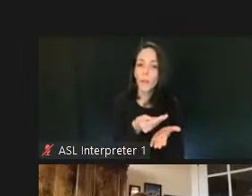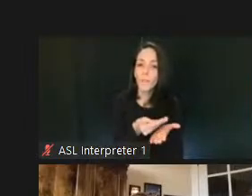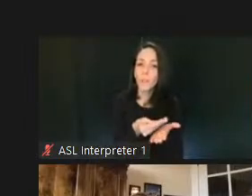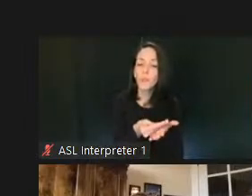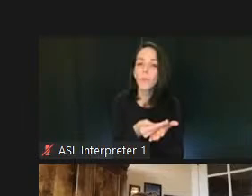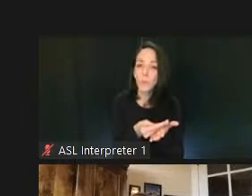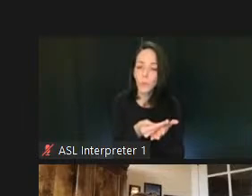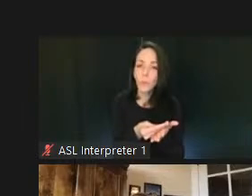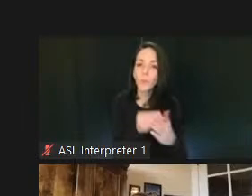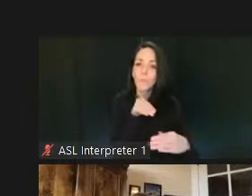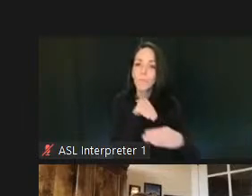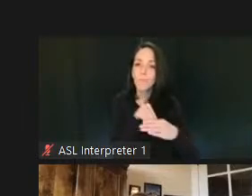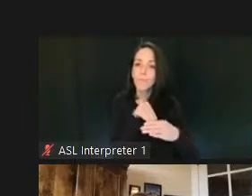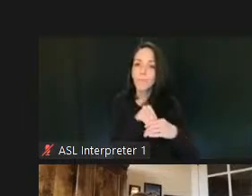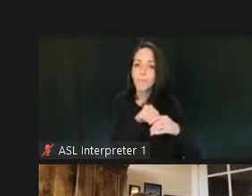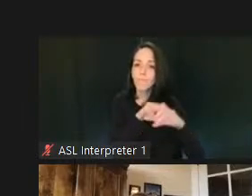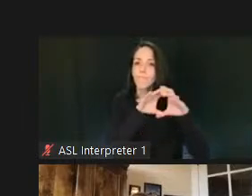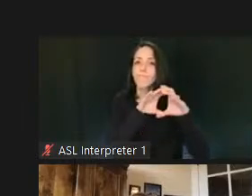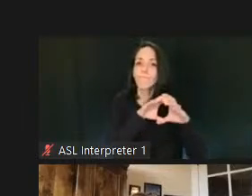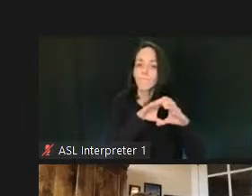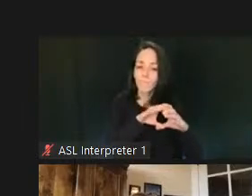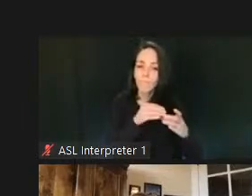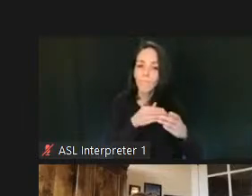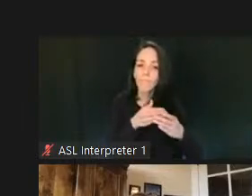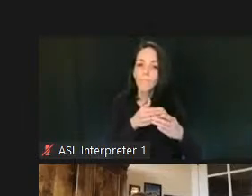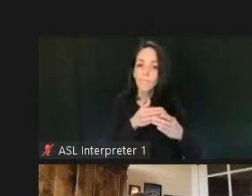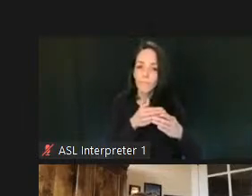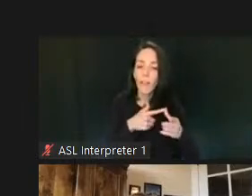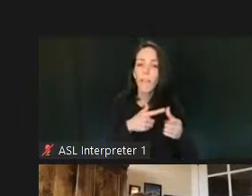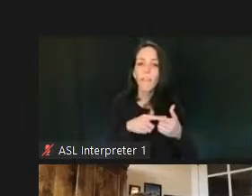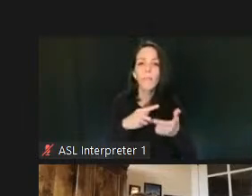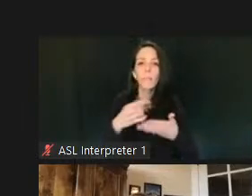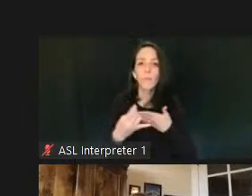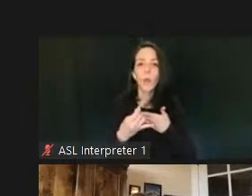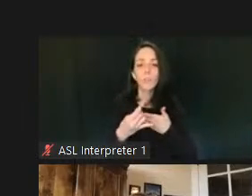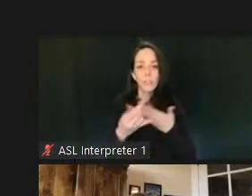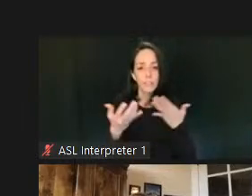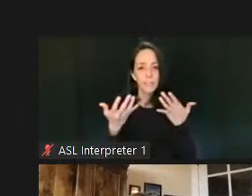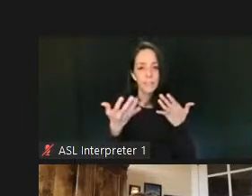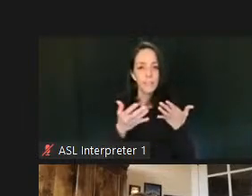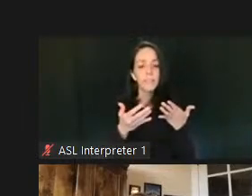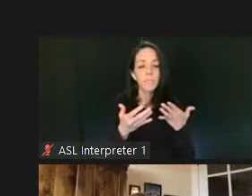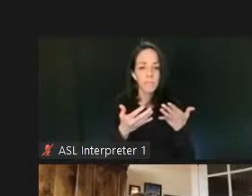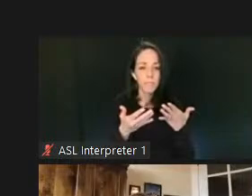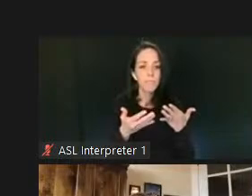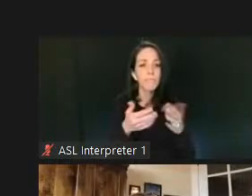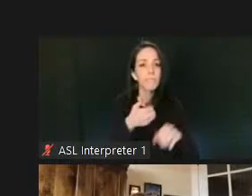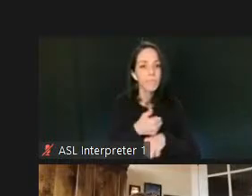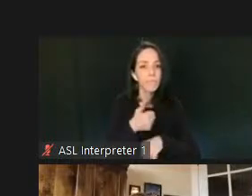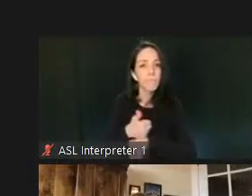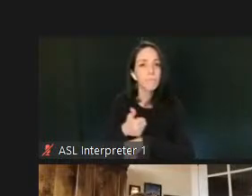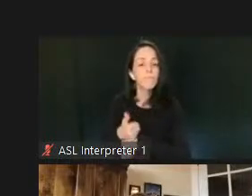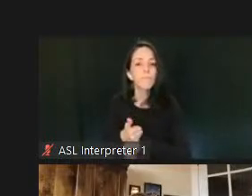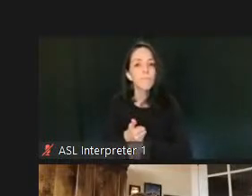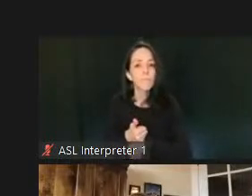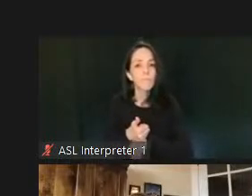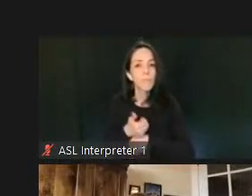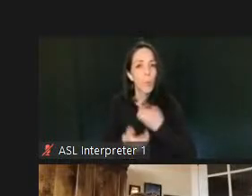time and that the projects will be delivered over time. So the funding sources